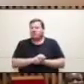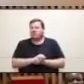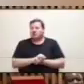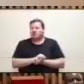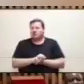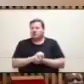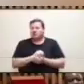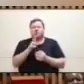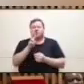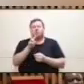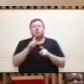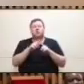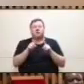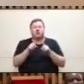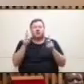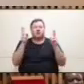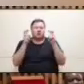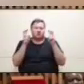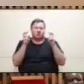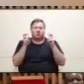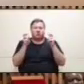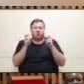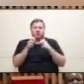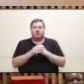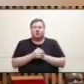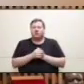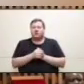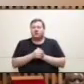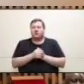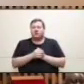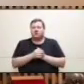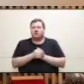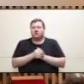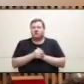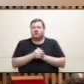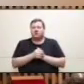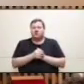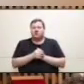different issues. The one that I'm talking to is, can I see that?